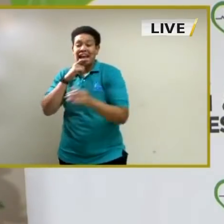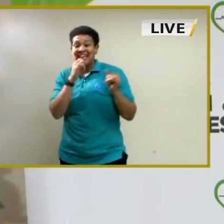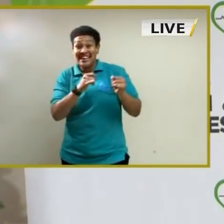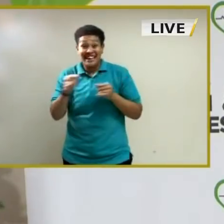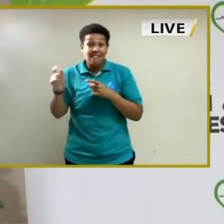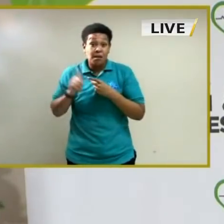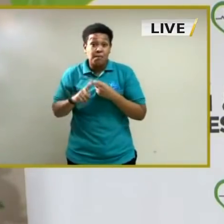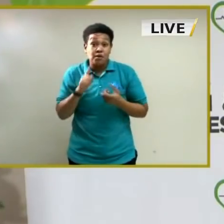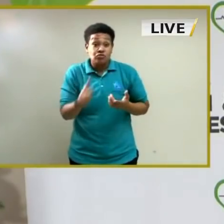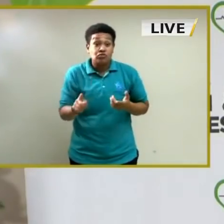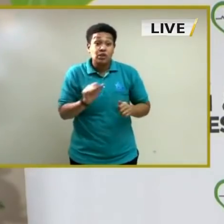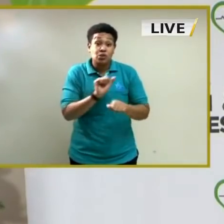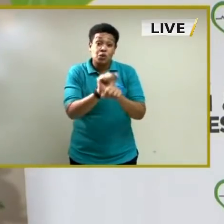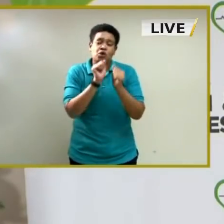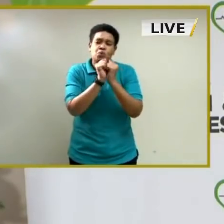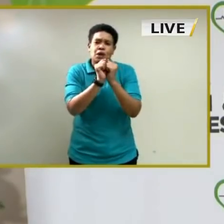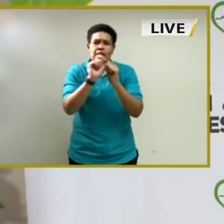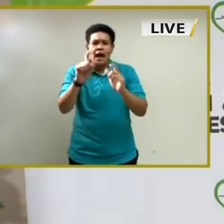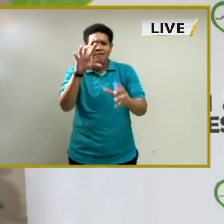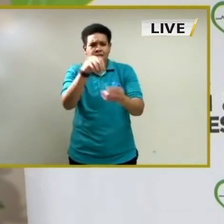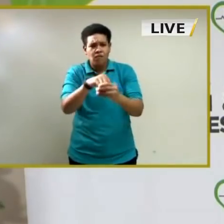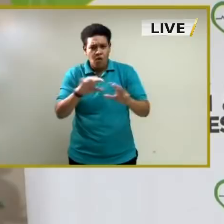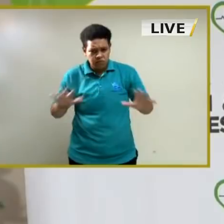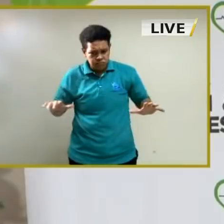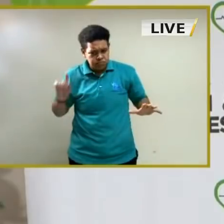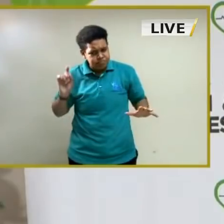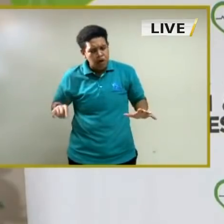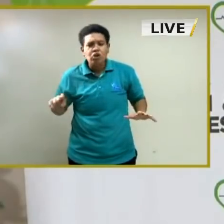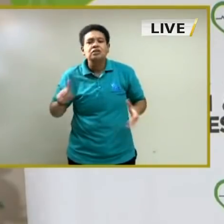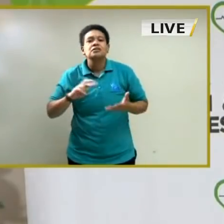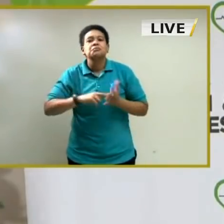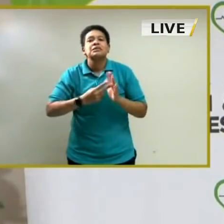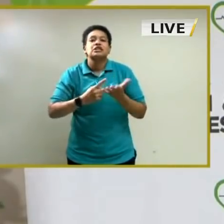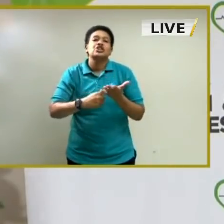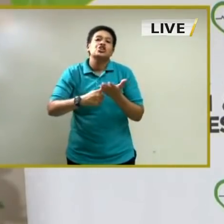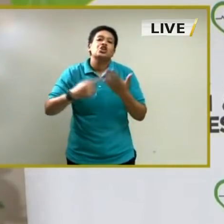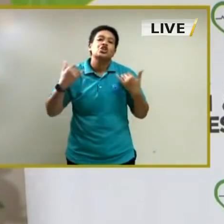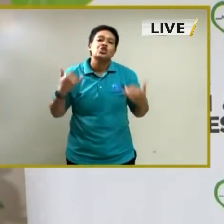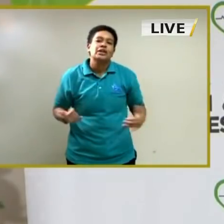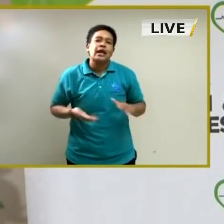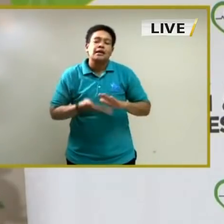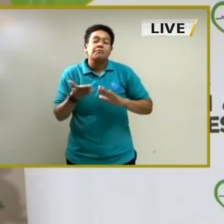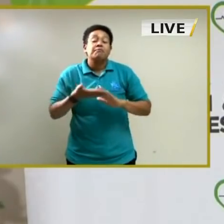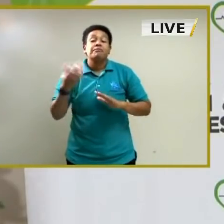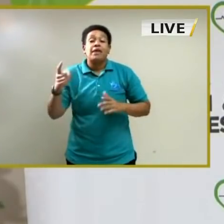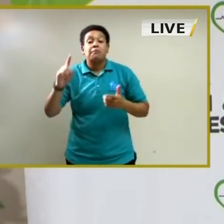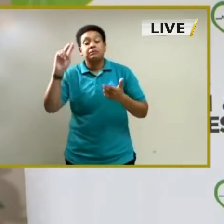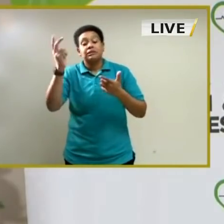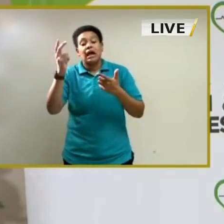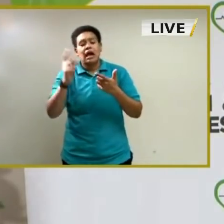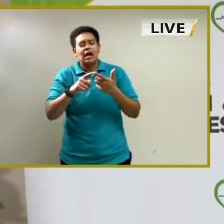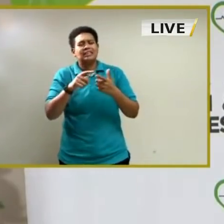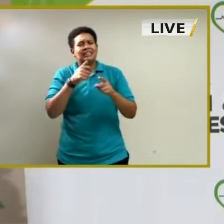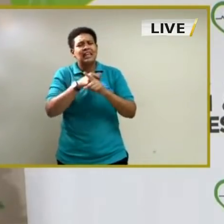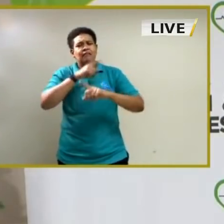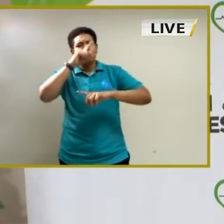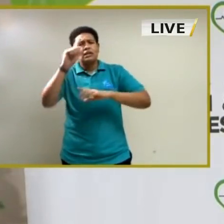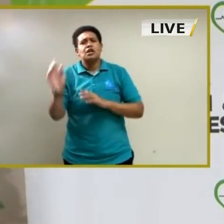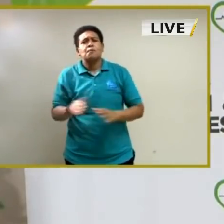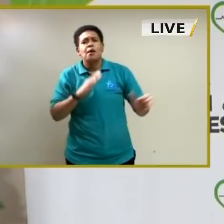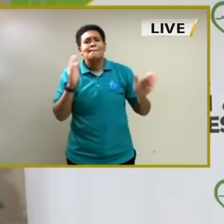and collectively have to play, hence the discussion here today. Secondly, it is to